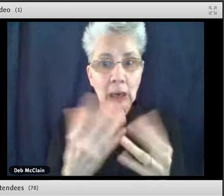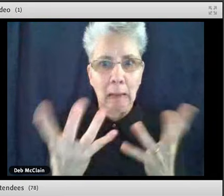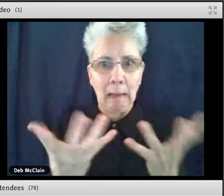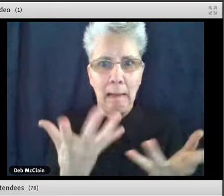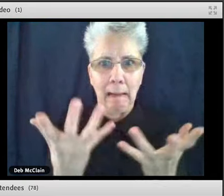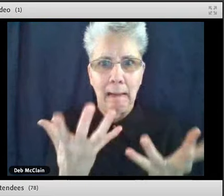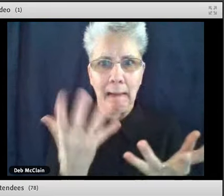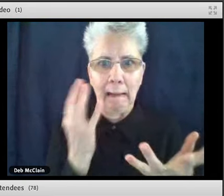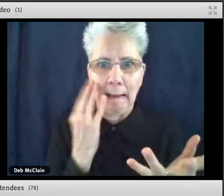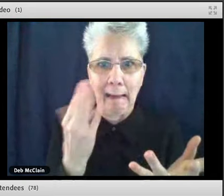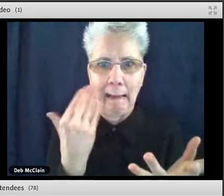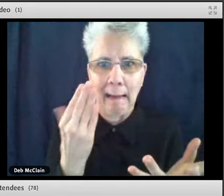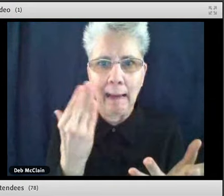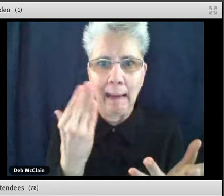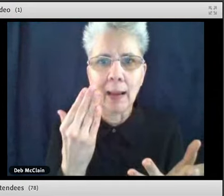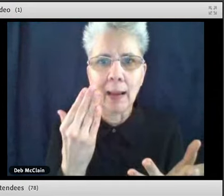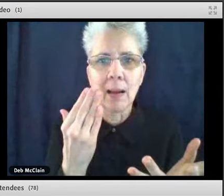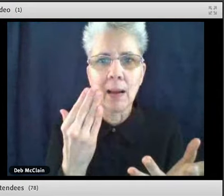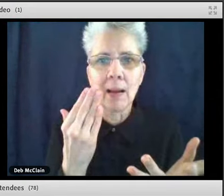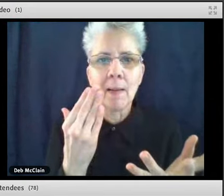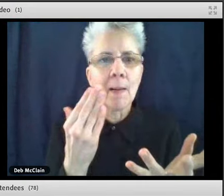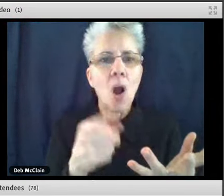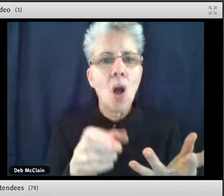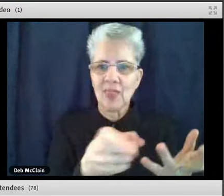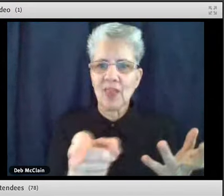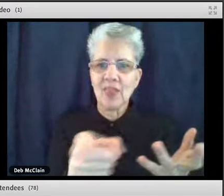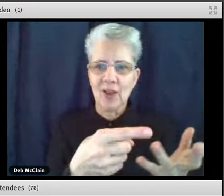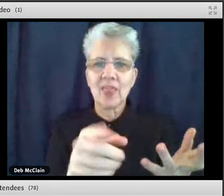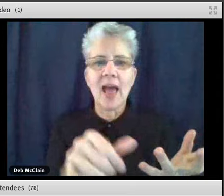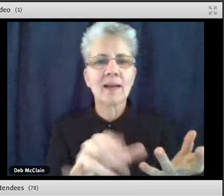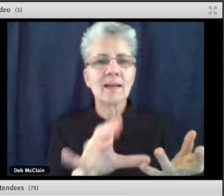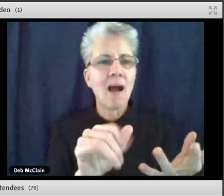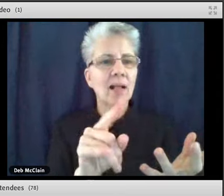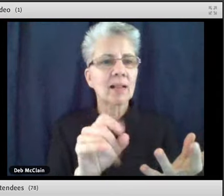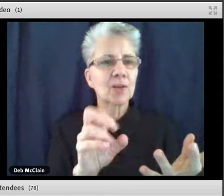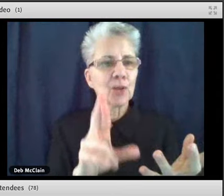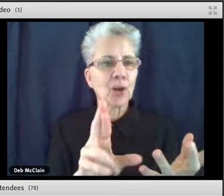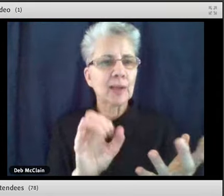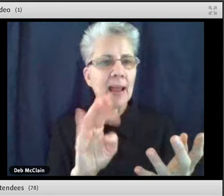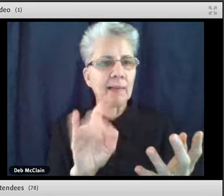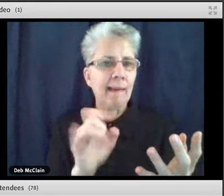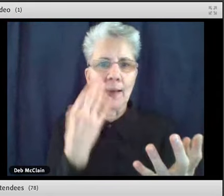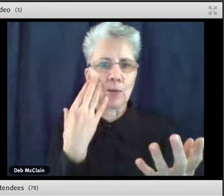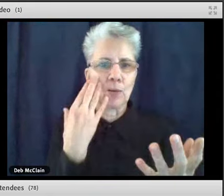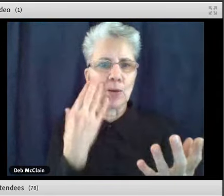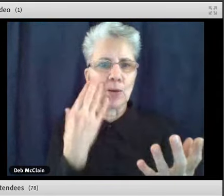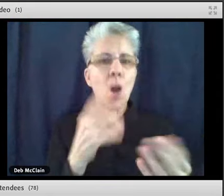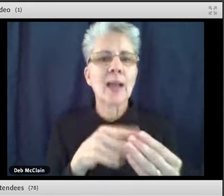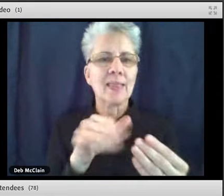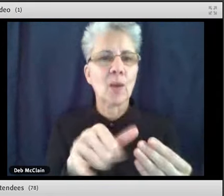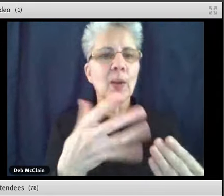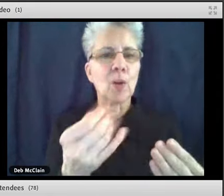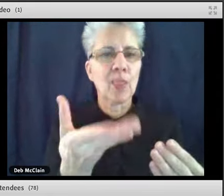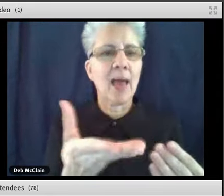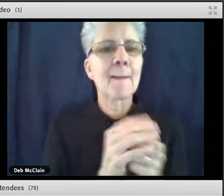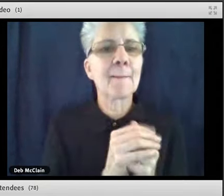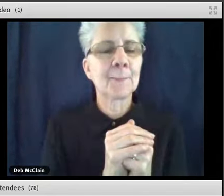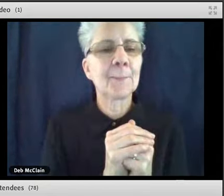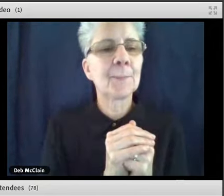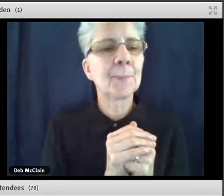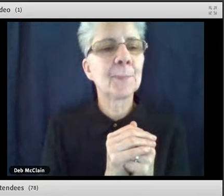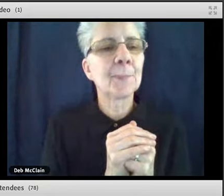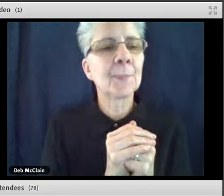numbers. And although it's not great, again, the facts are going to help you decide, things that